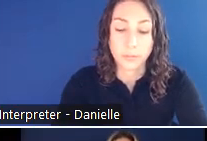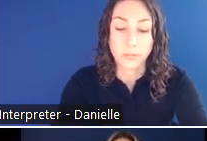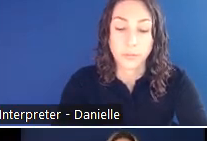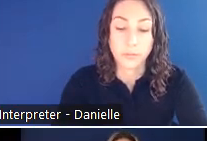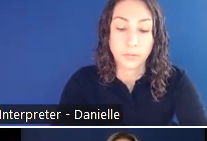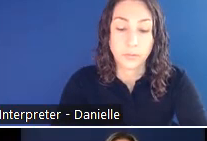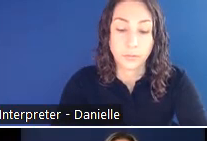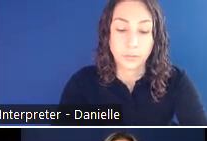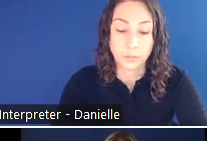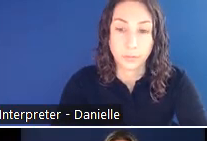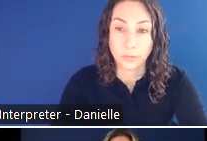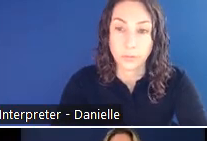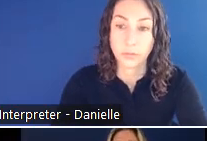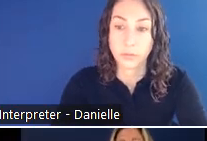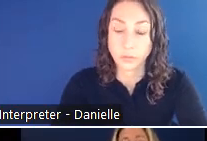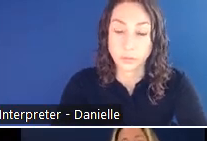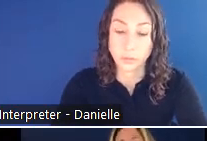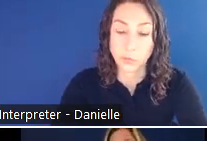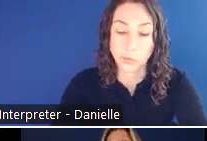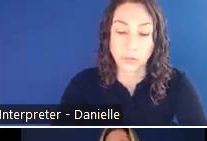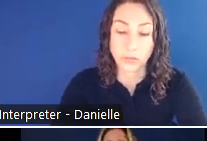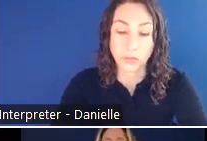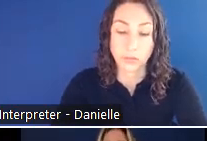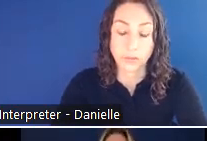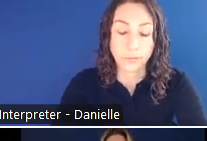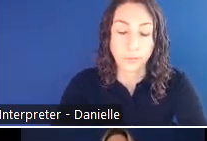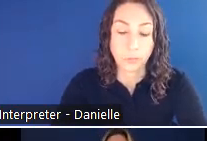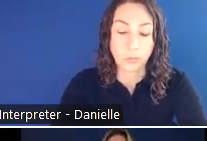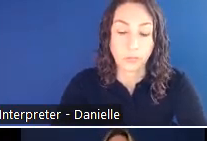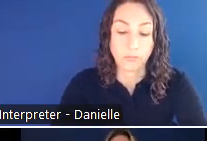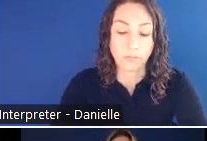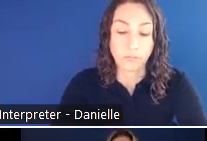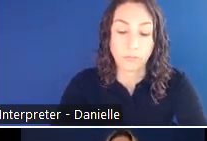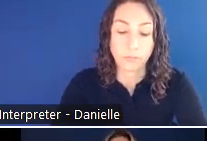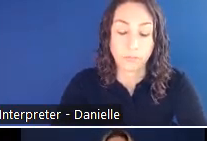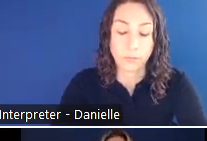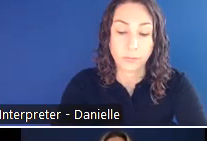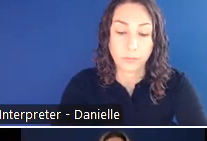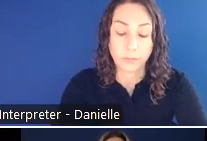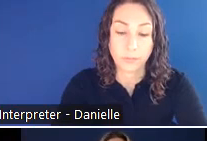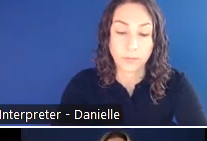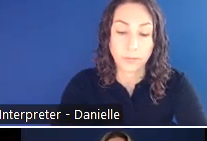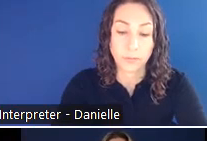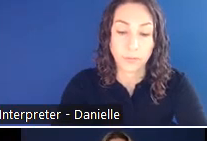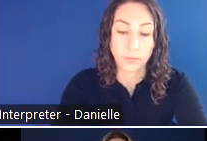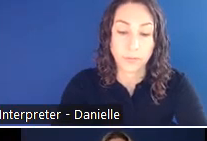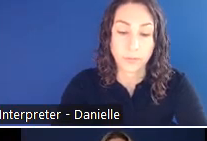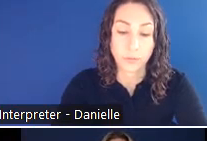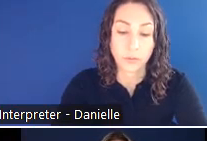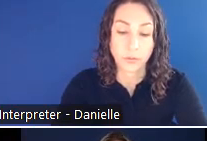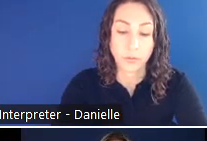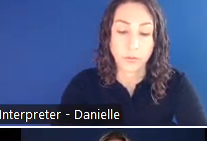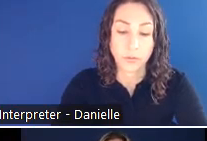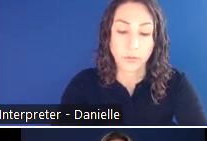by first reviewing our HUD-funded programs and the HUD annual planning process. And Katie, if you could go